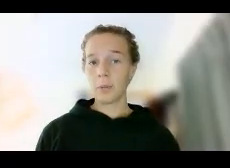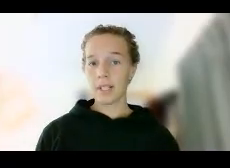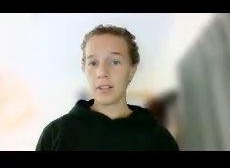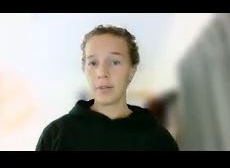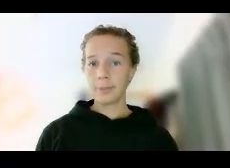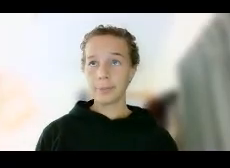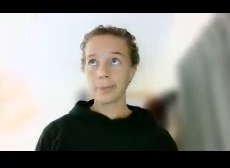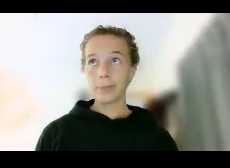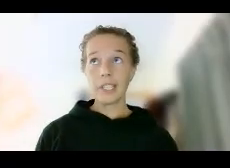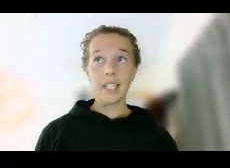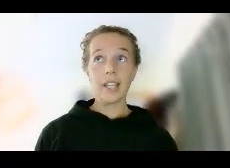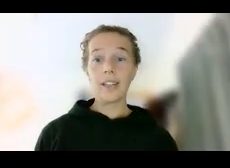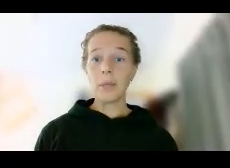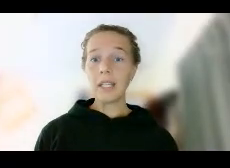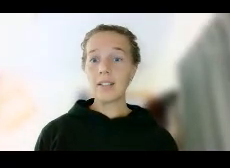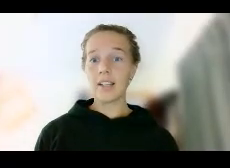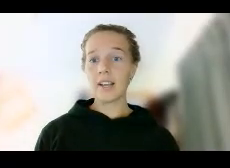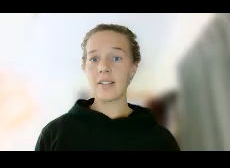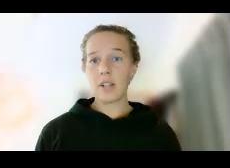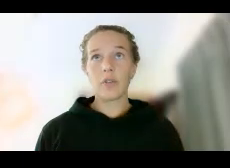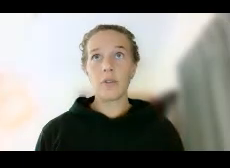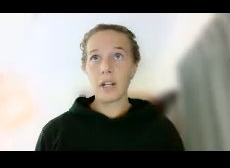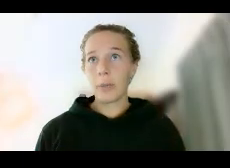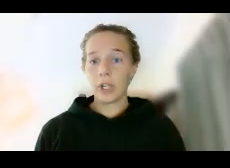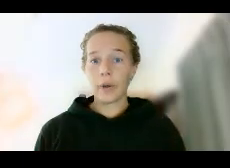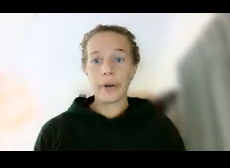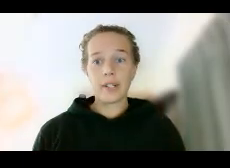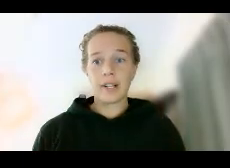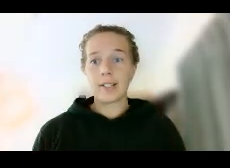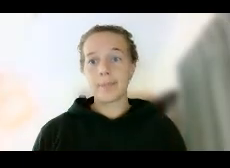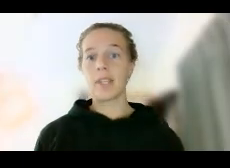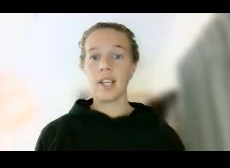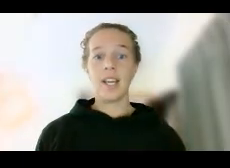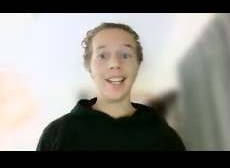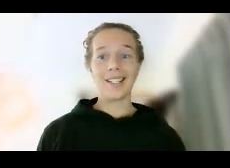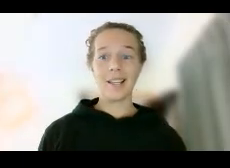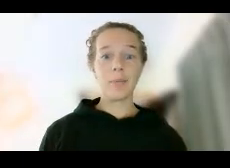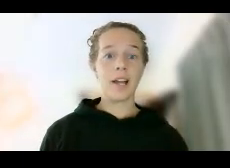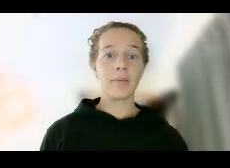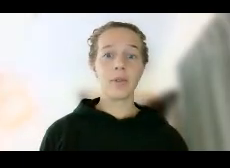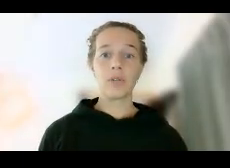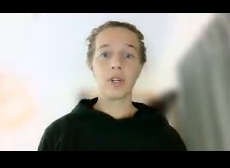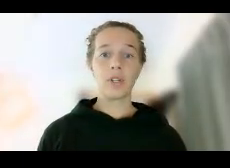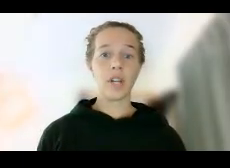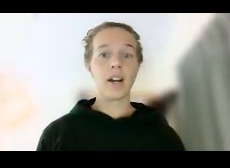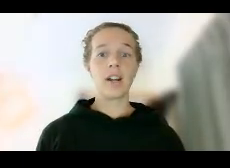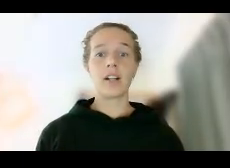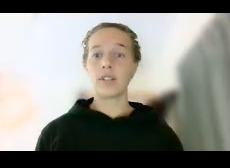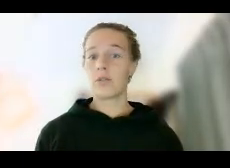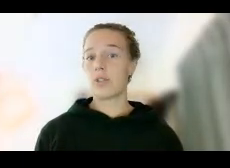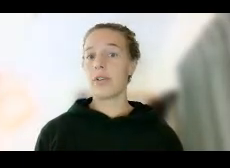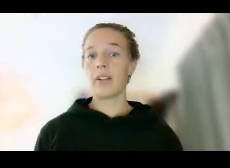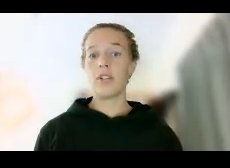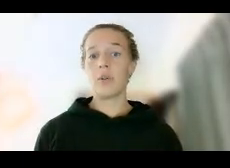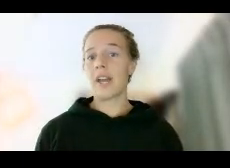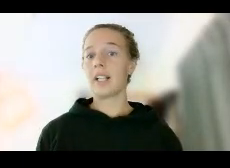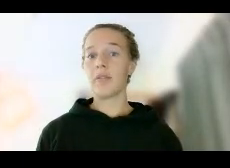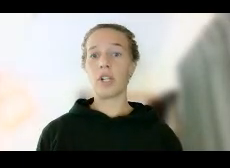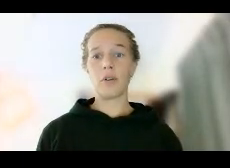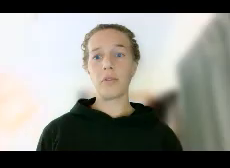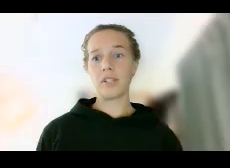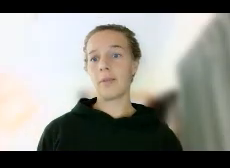water, including myself. Yet that means that there's a lot of development along our coastlines. And at the same time, forage fish are just trying